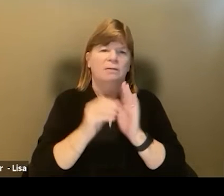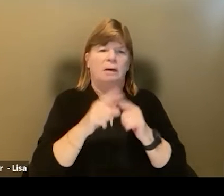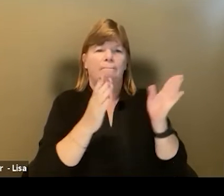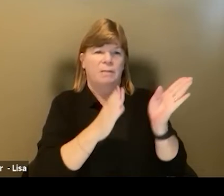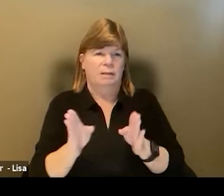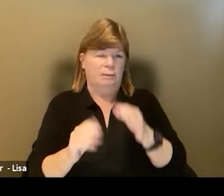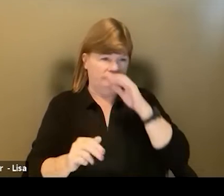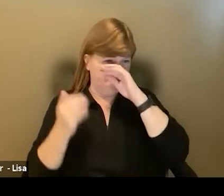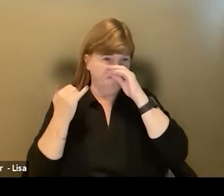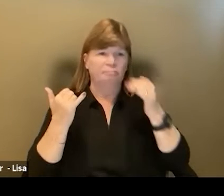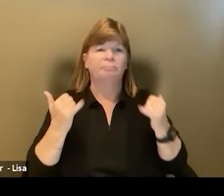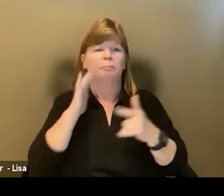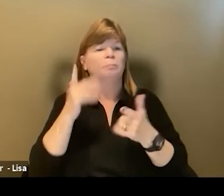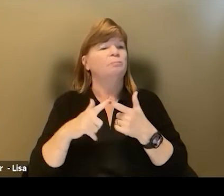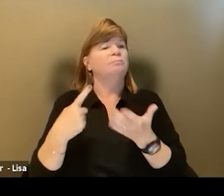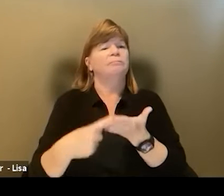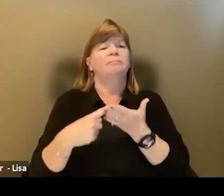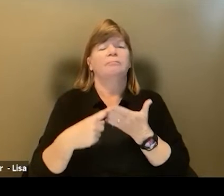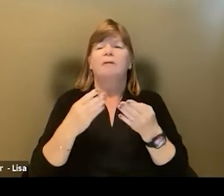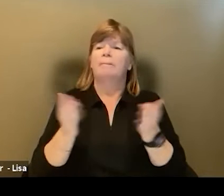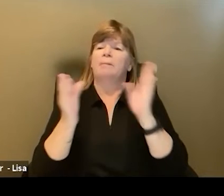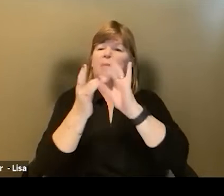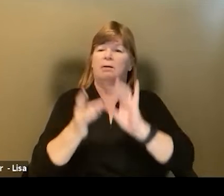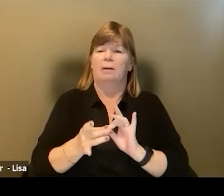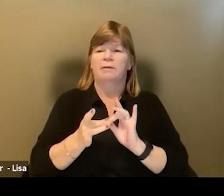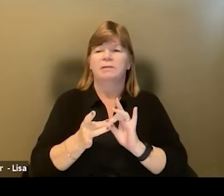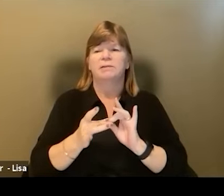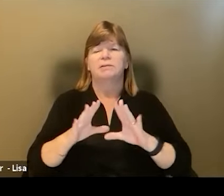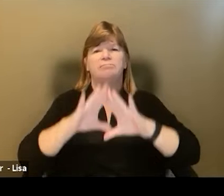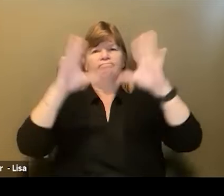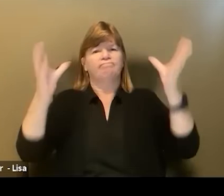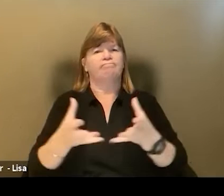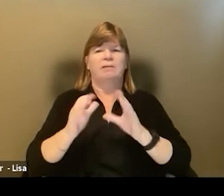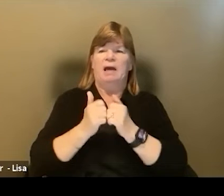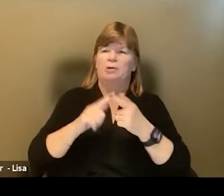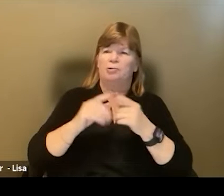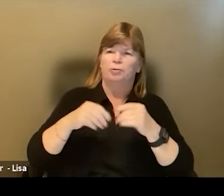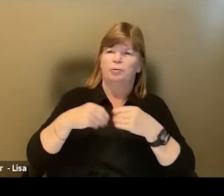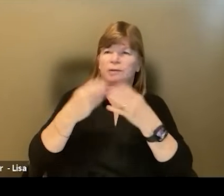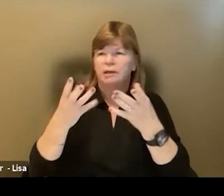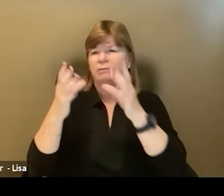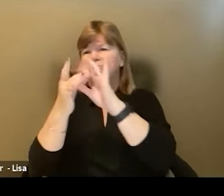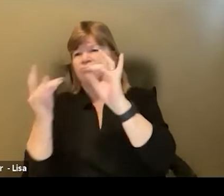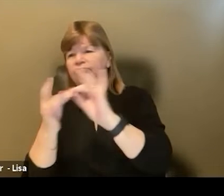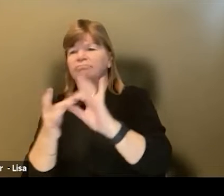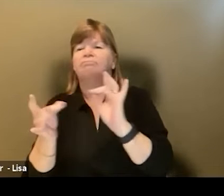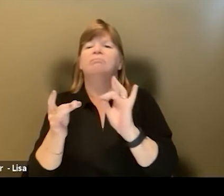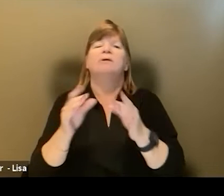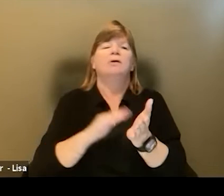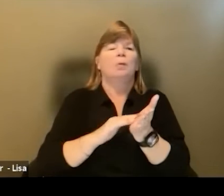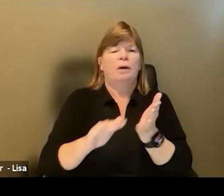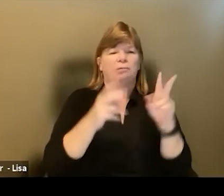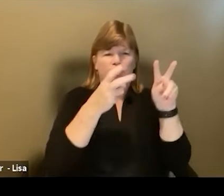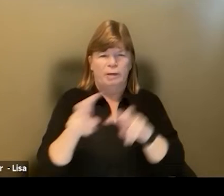Today, we're going to go over the public comments overview, how to provide public comments, the waiver transition